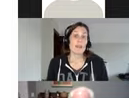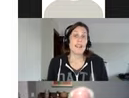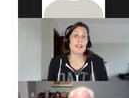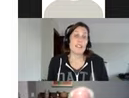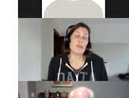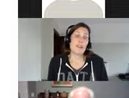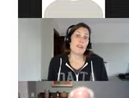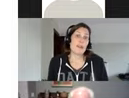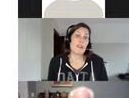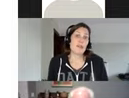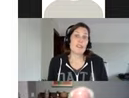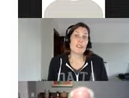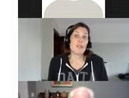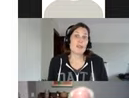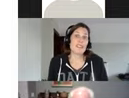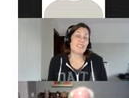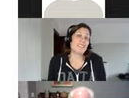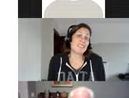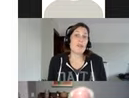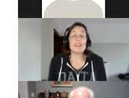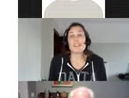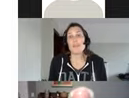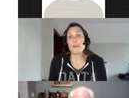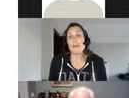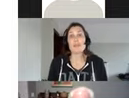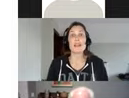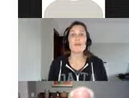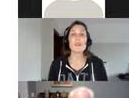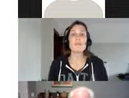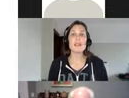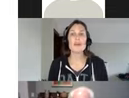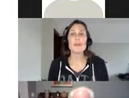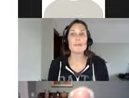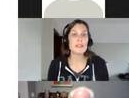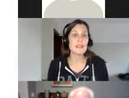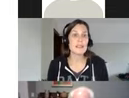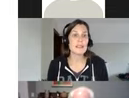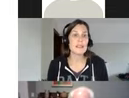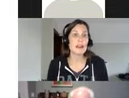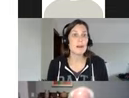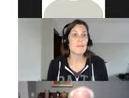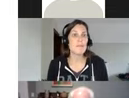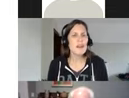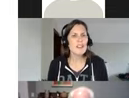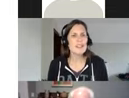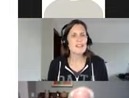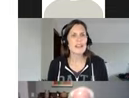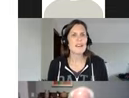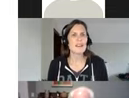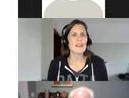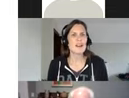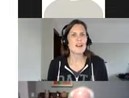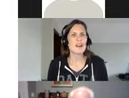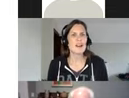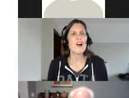So because we know that no matter how good the software is, we still have problems. And one of those big problems is that I look at the fact